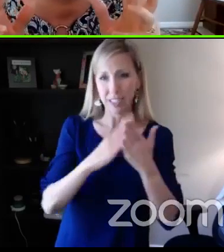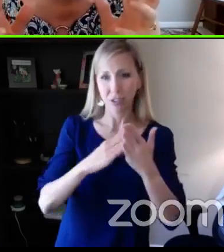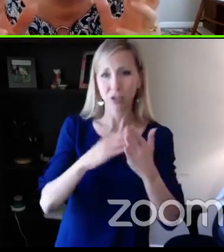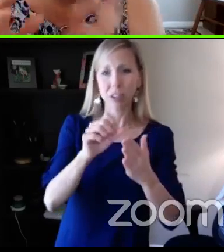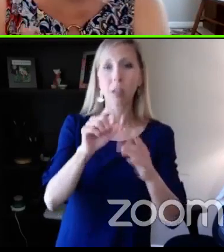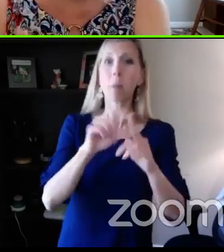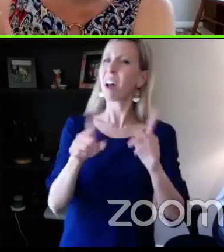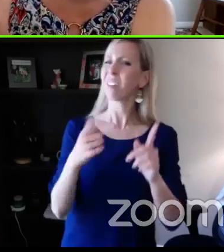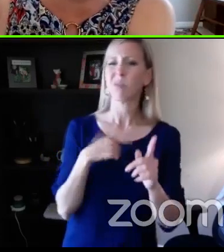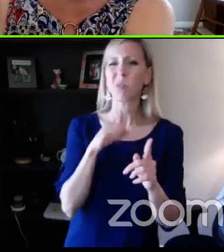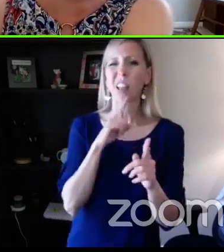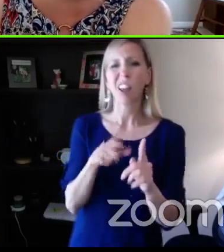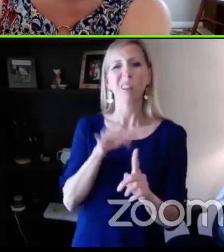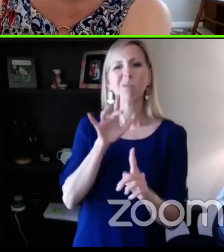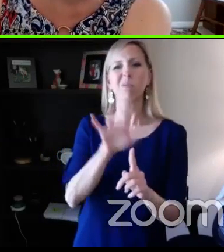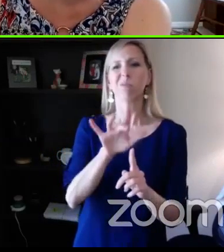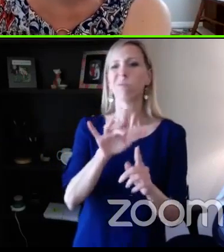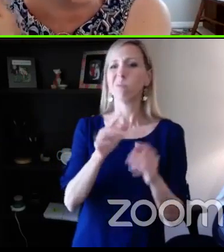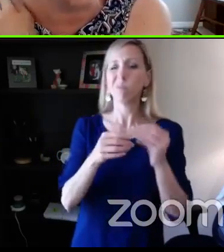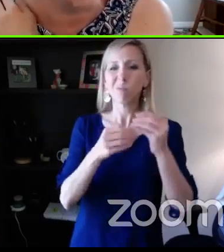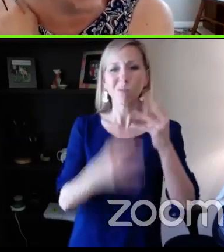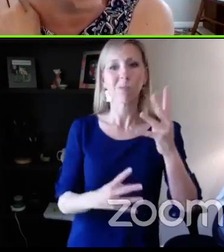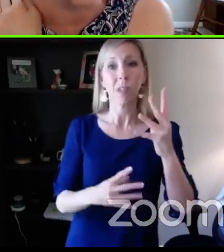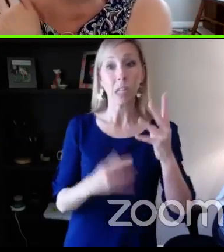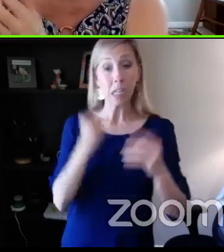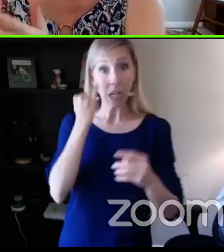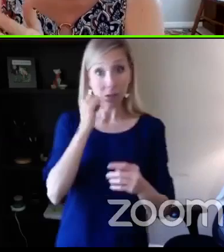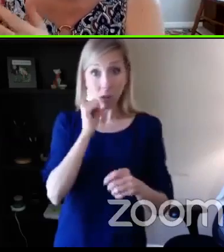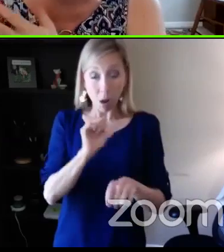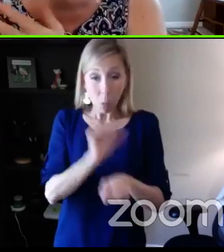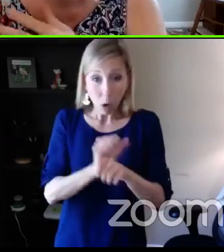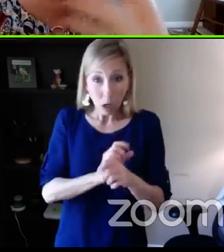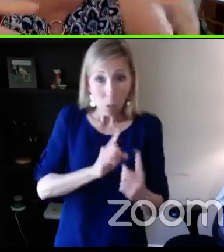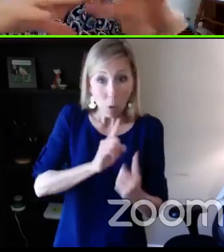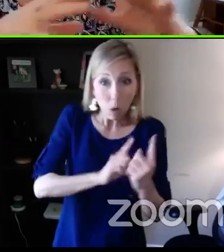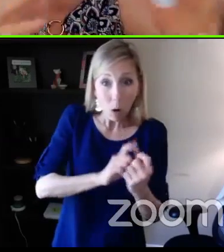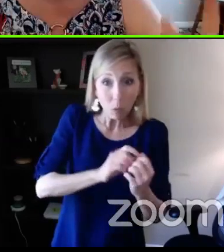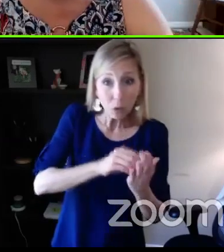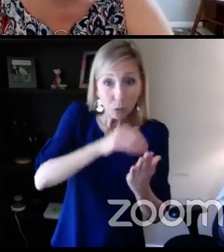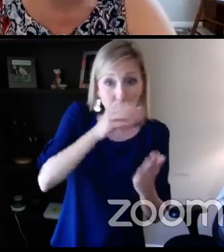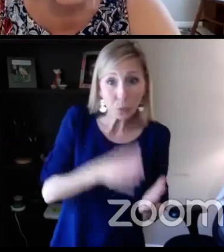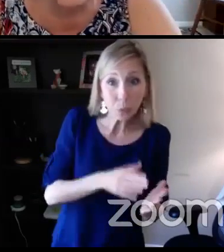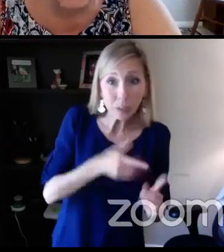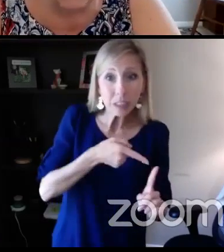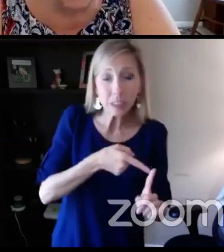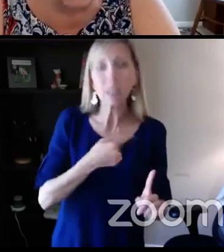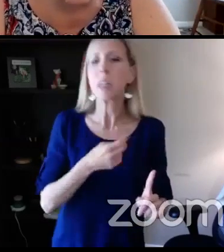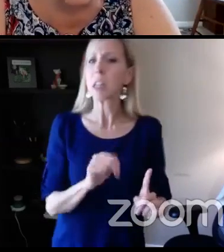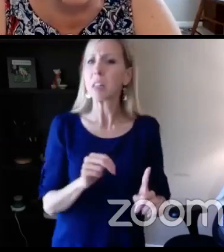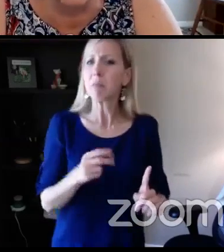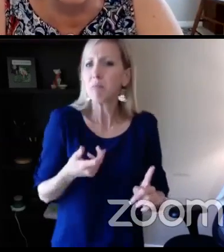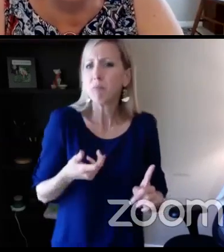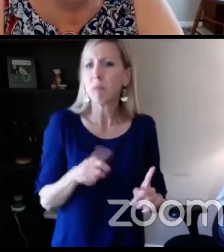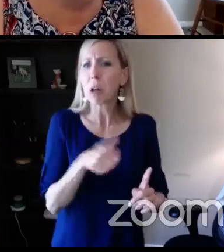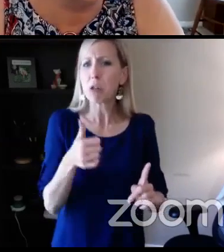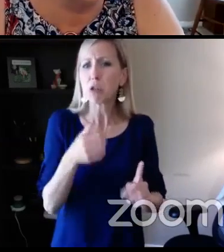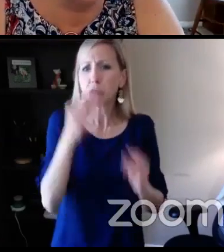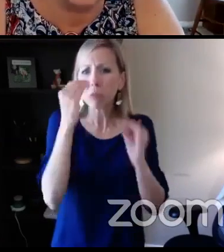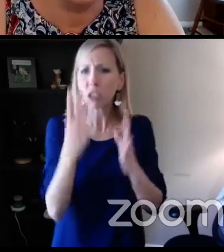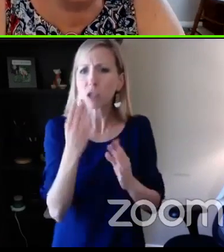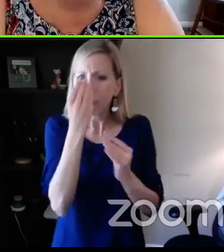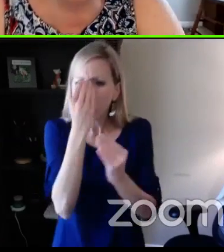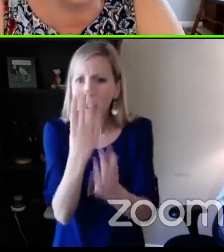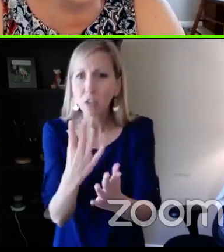our catch-all. If you're not going to use this to work directly with the child and it's more informative, then it's under teacher information. And so